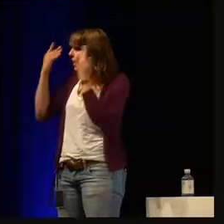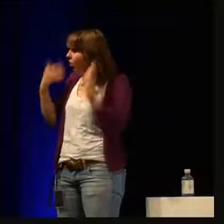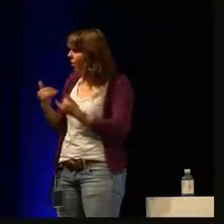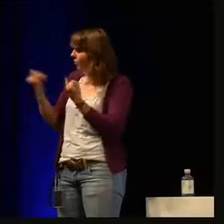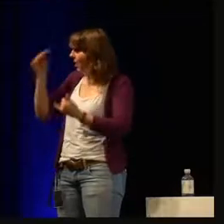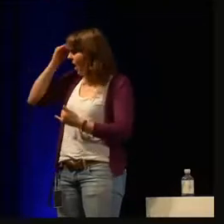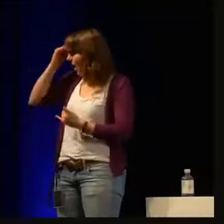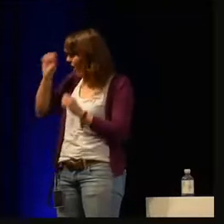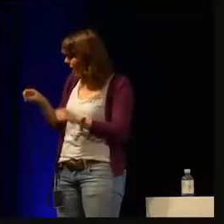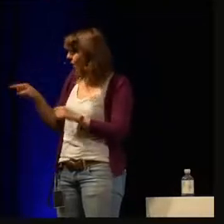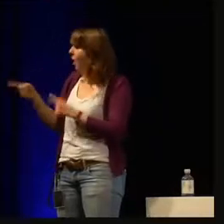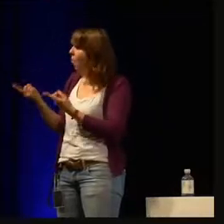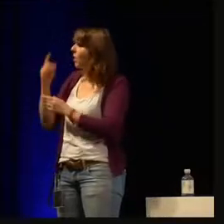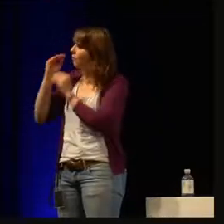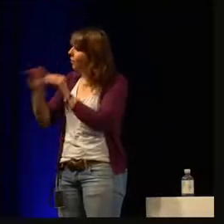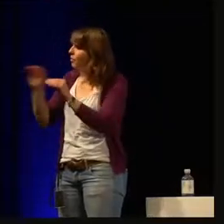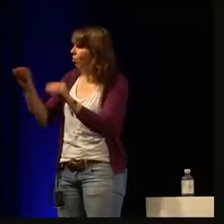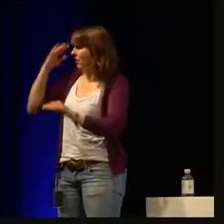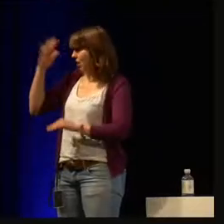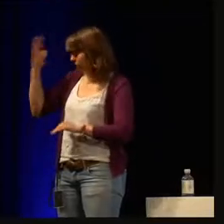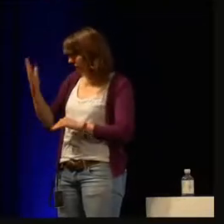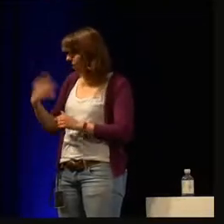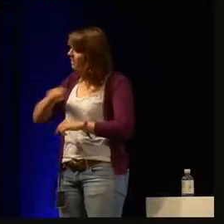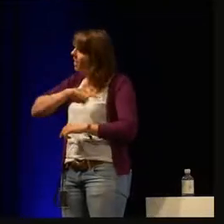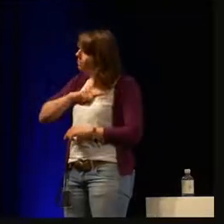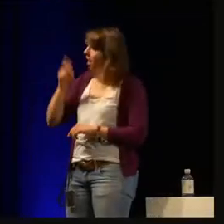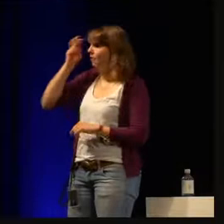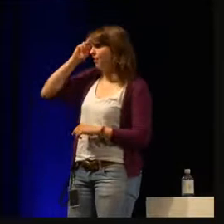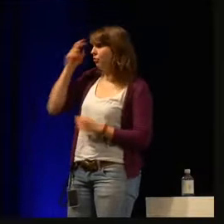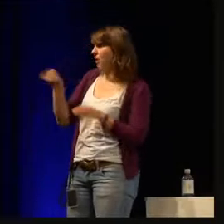and deep learning at the University of Amsterdam. And